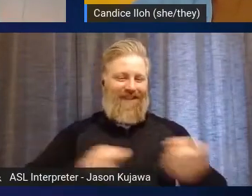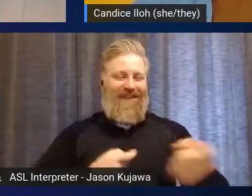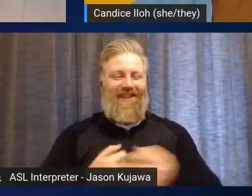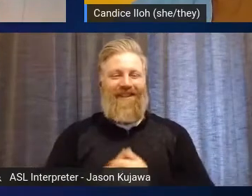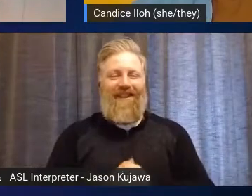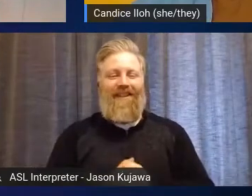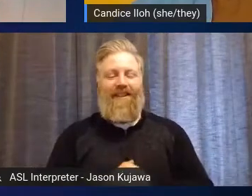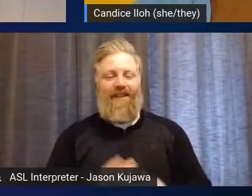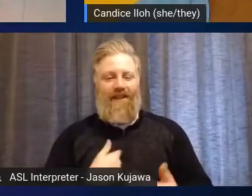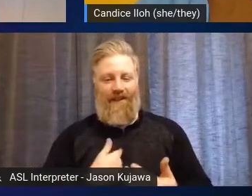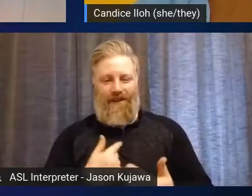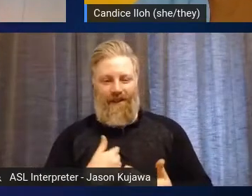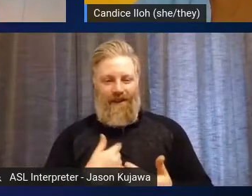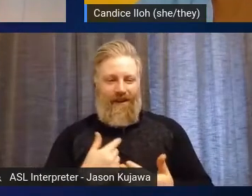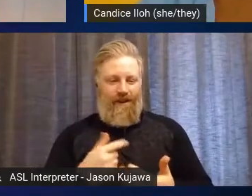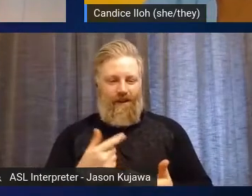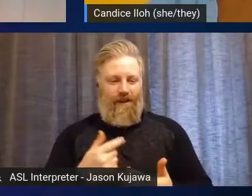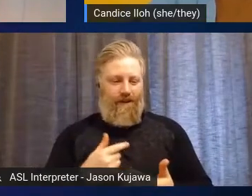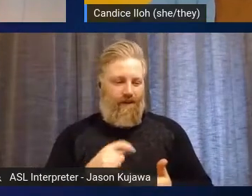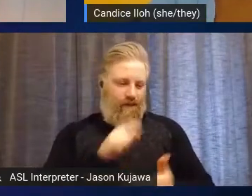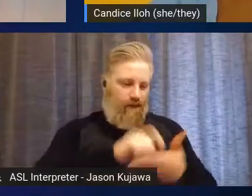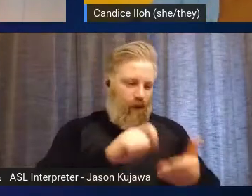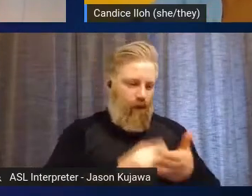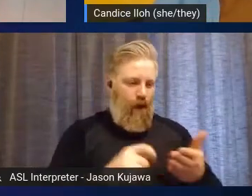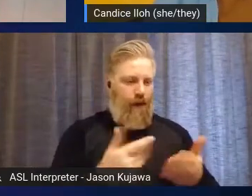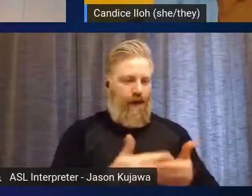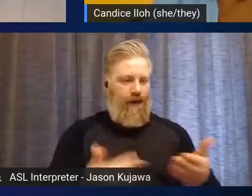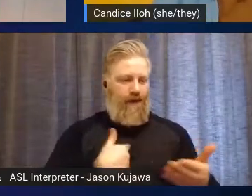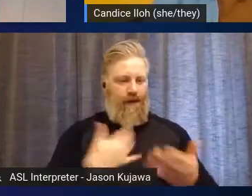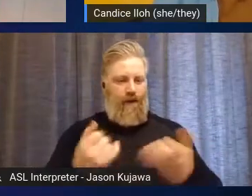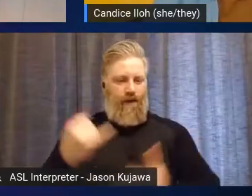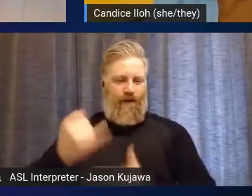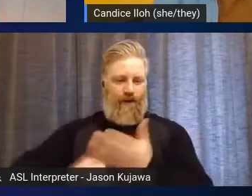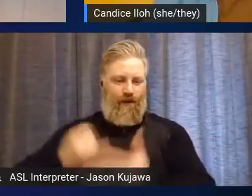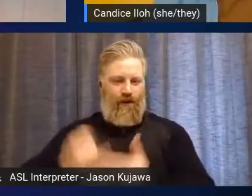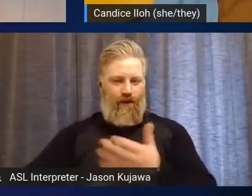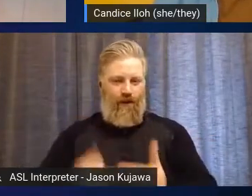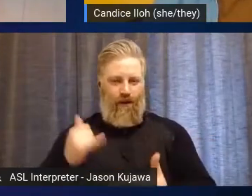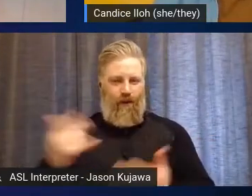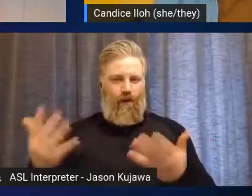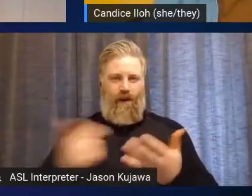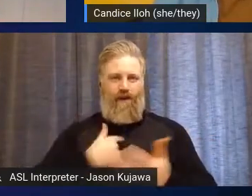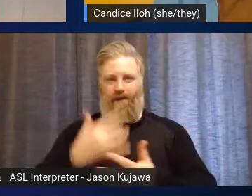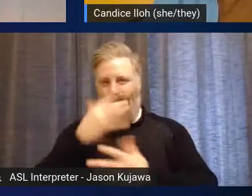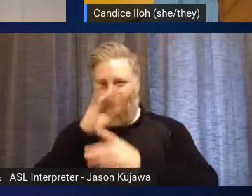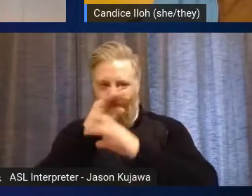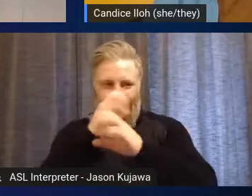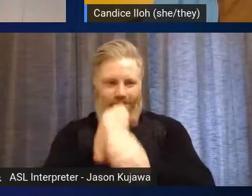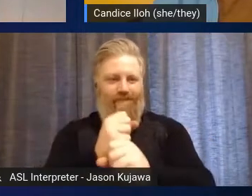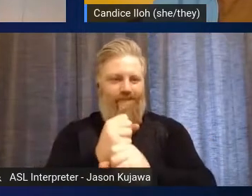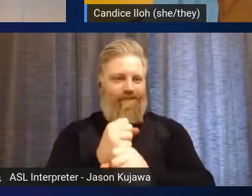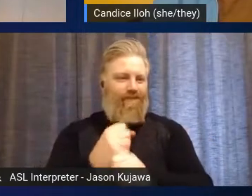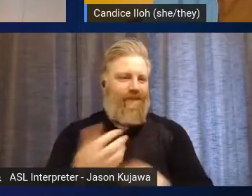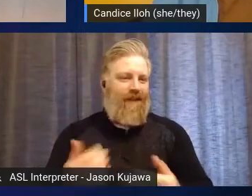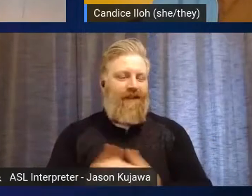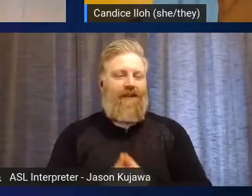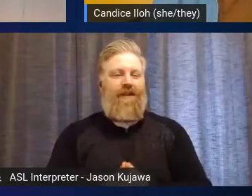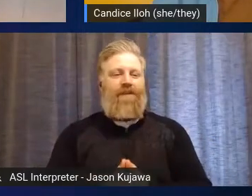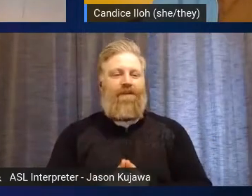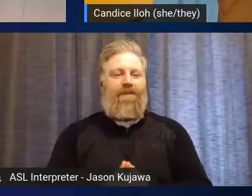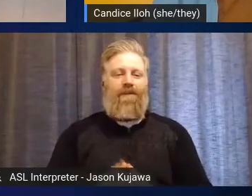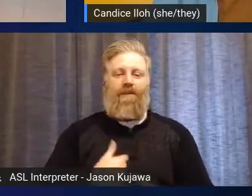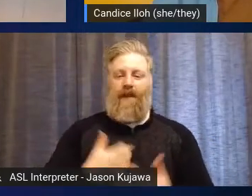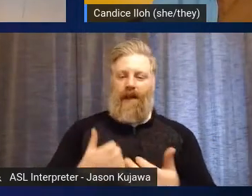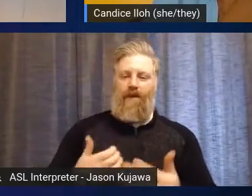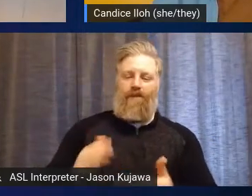and just what I'm interested in and what captures my curiosity. It's amazing. It's amazing. And I want to make sure I shout out Lucas. Lucas